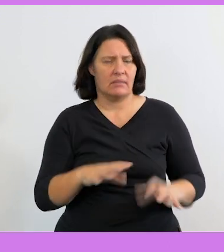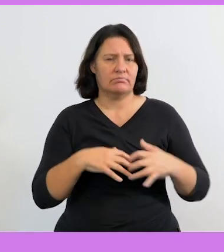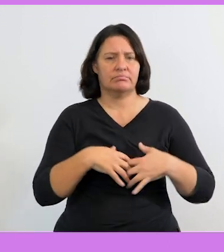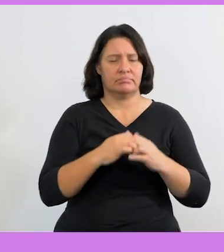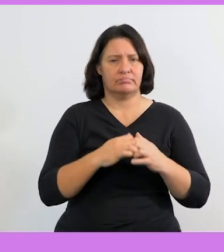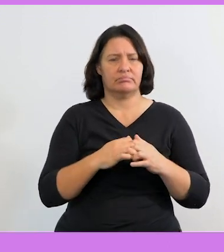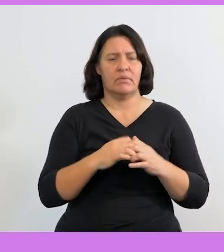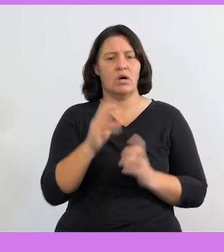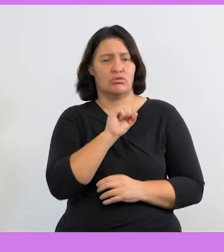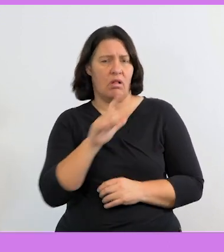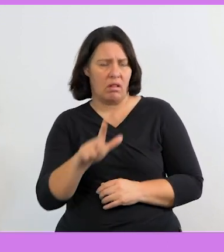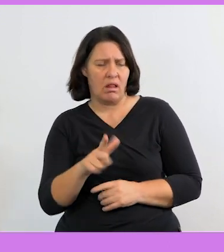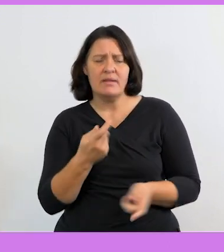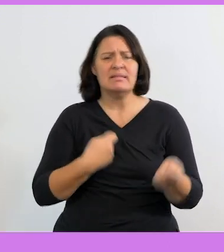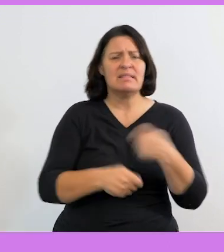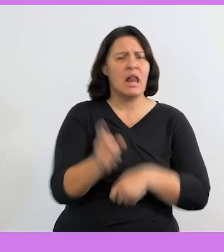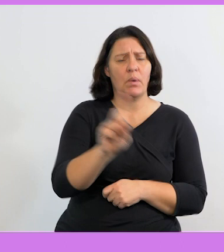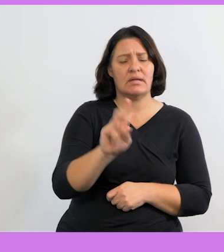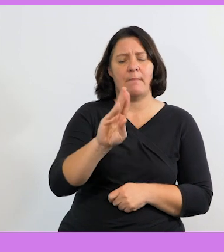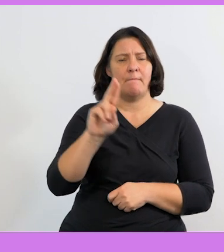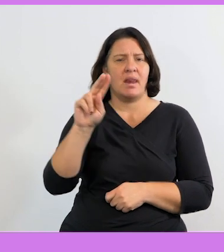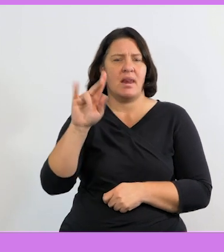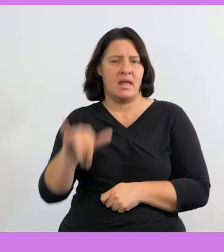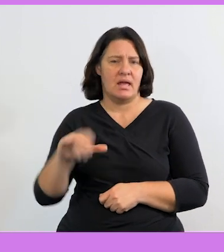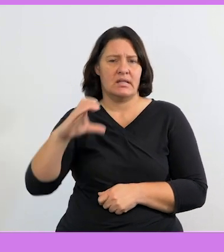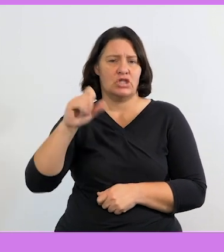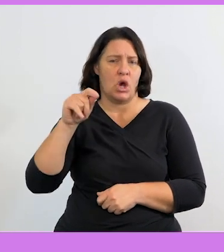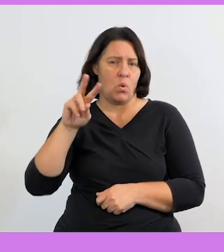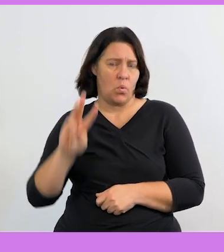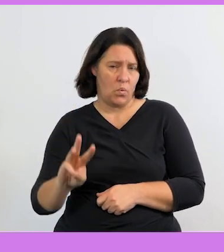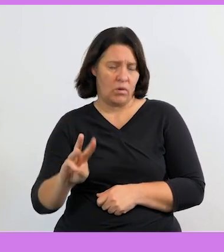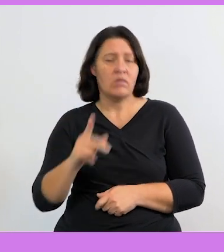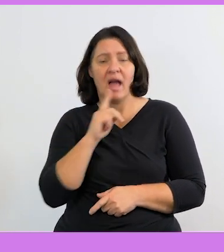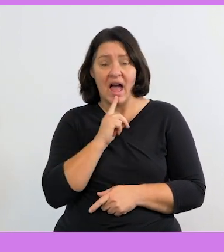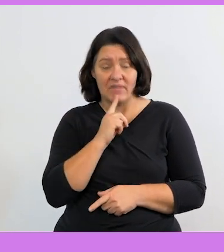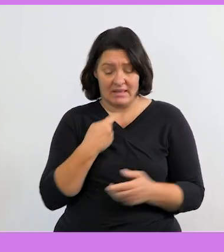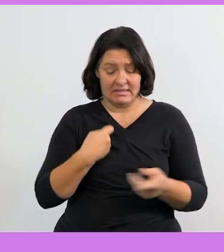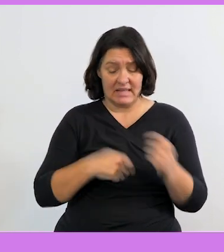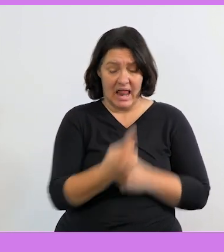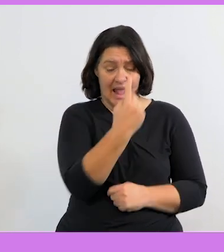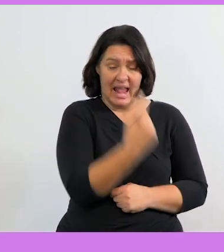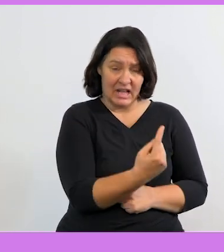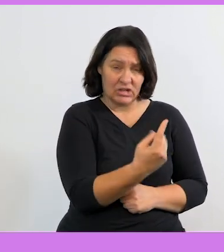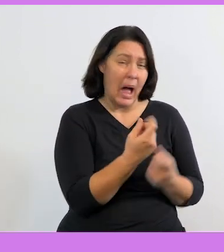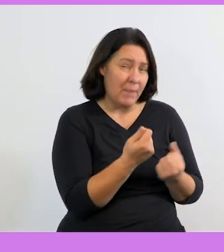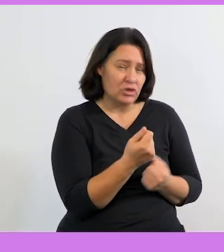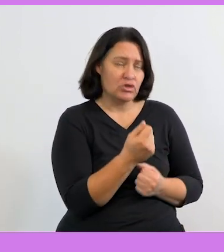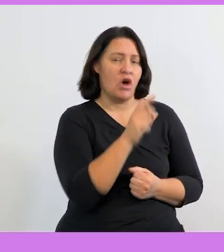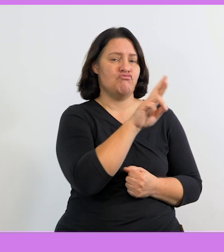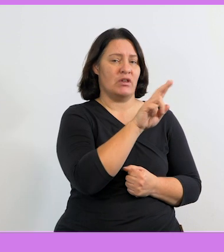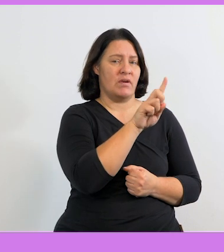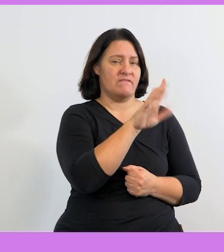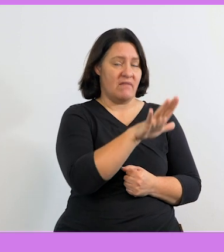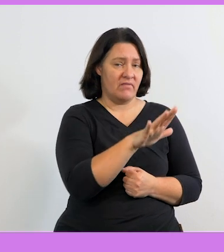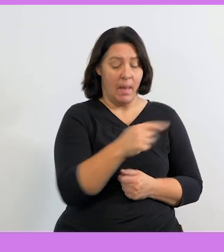to set up a store selling bunny chows. He sells the bunny chows at 15 Rand each. It cost him 5